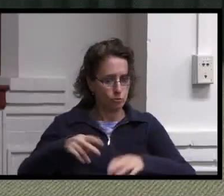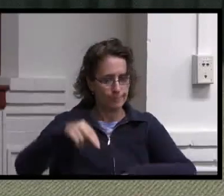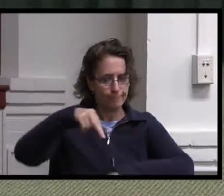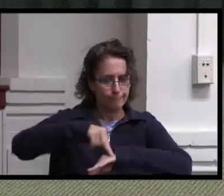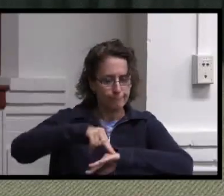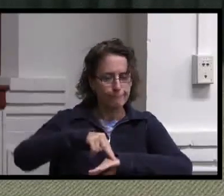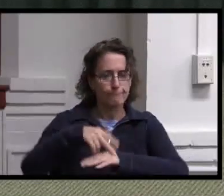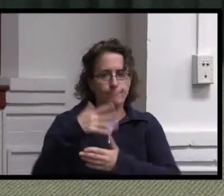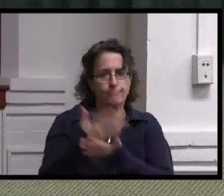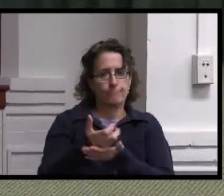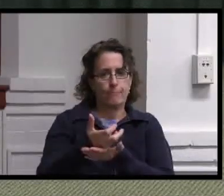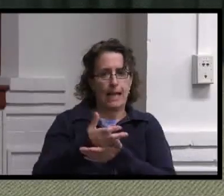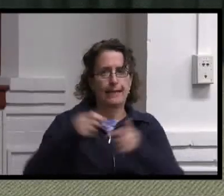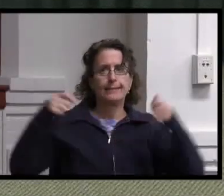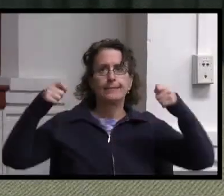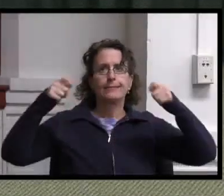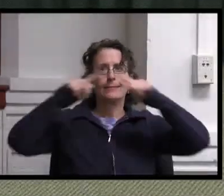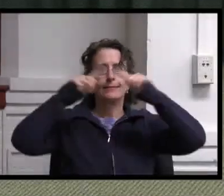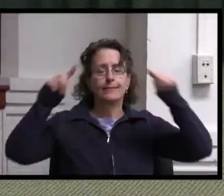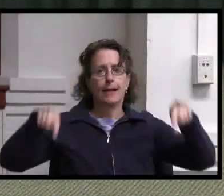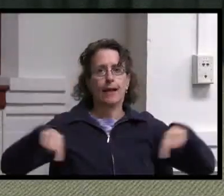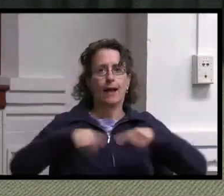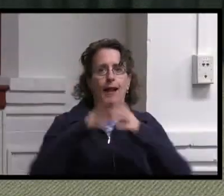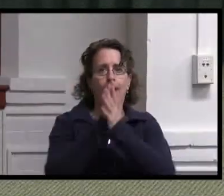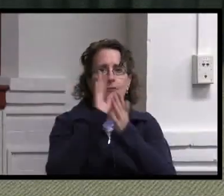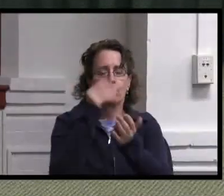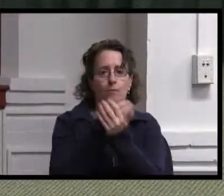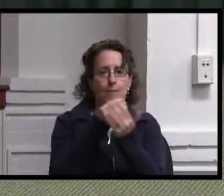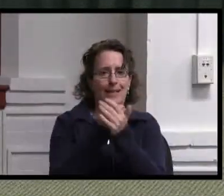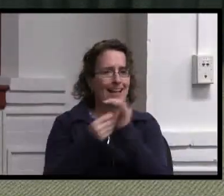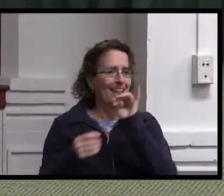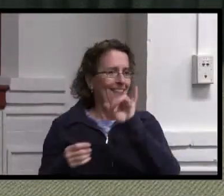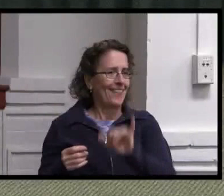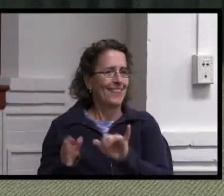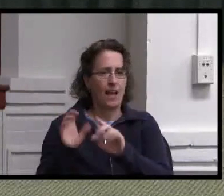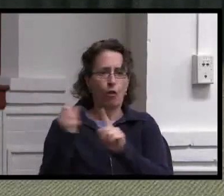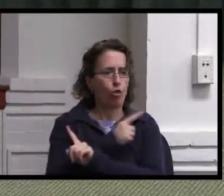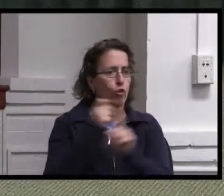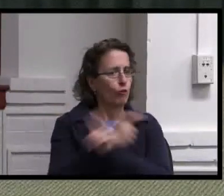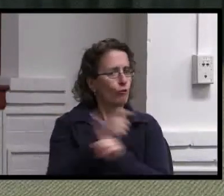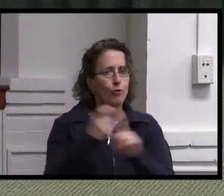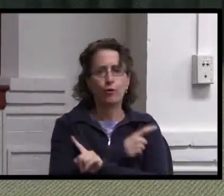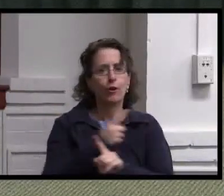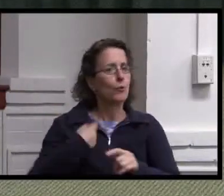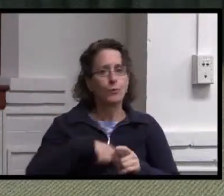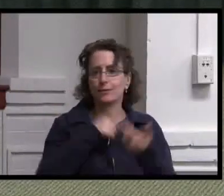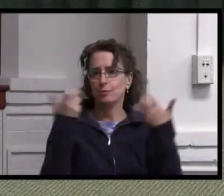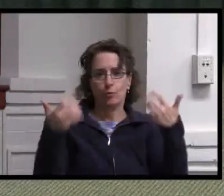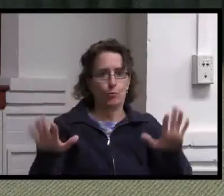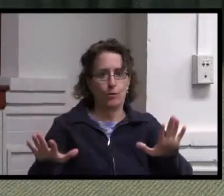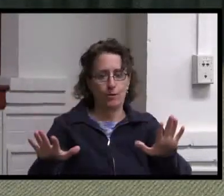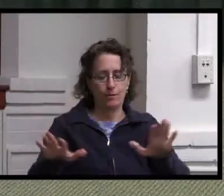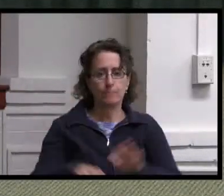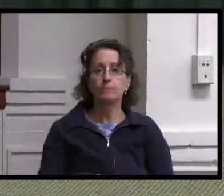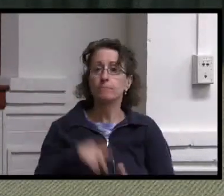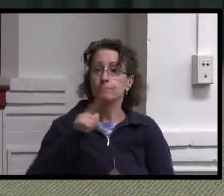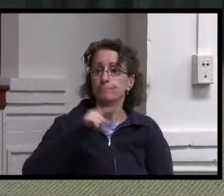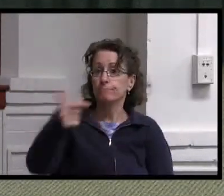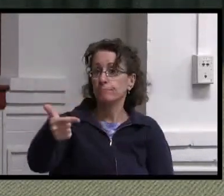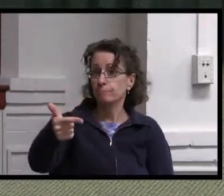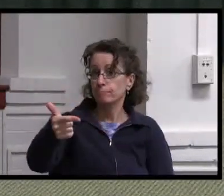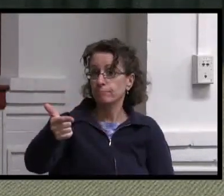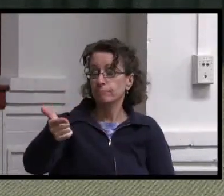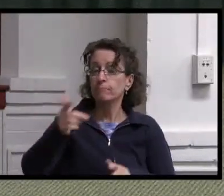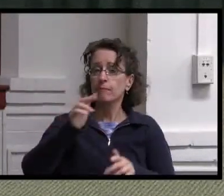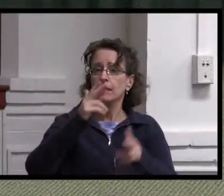back. She has her gavel ready. My gavel. That's sort of where we want to be tonight. So I guess I'll turn it over to you folks. If you want to